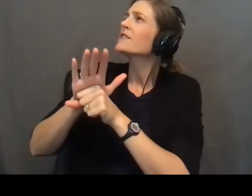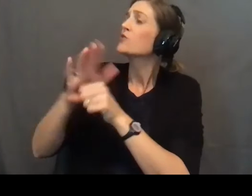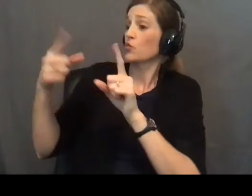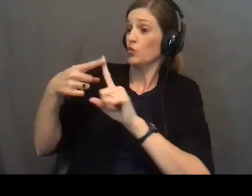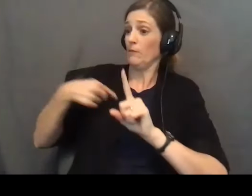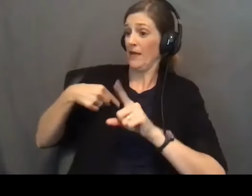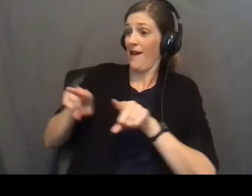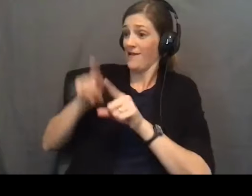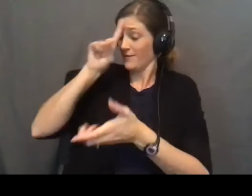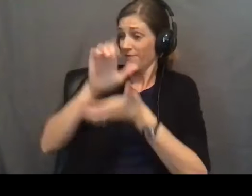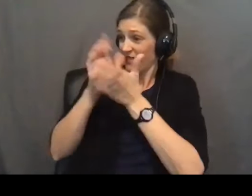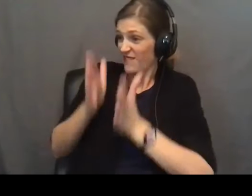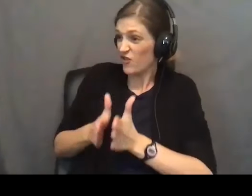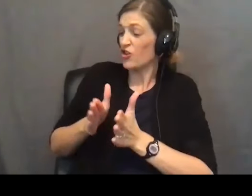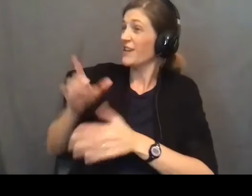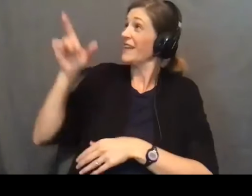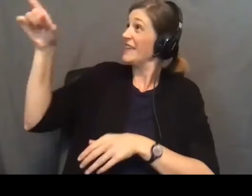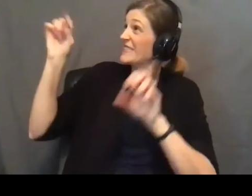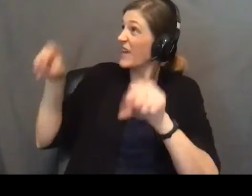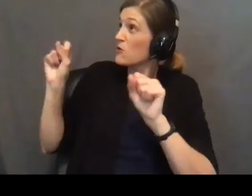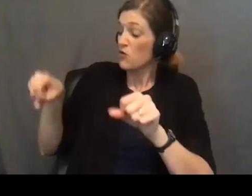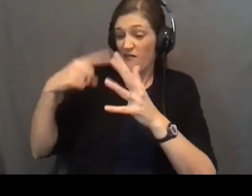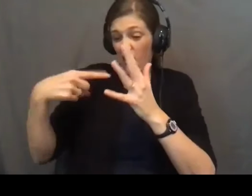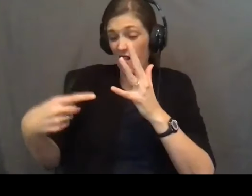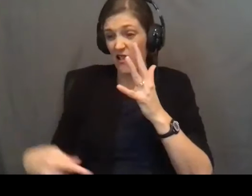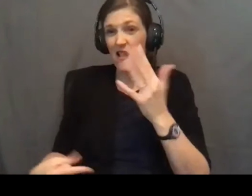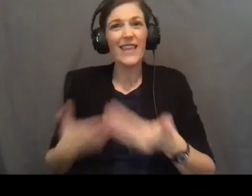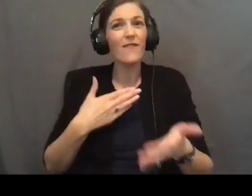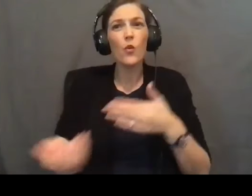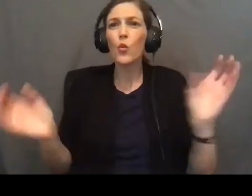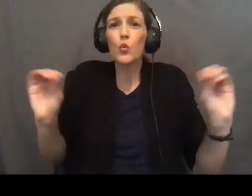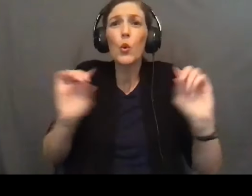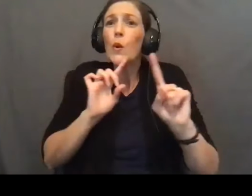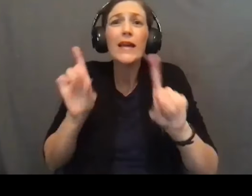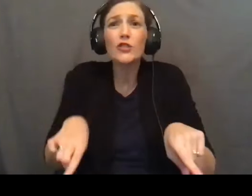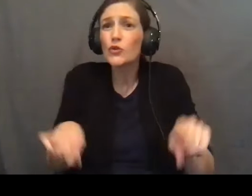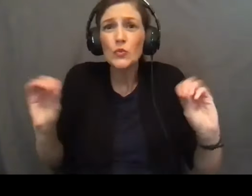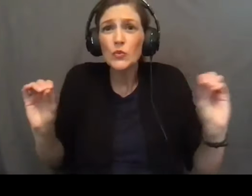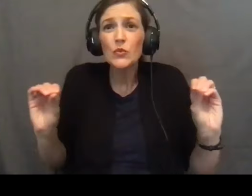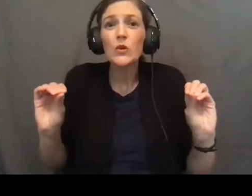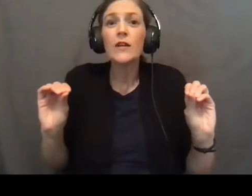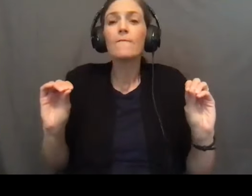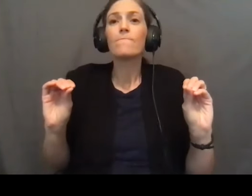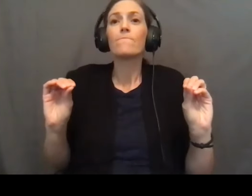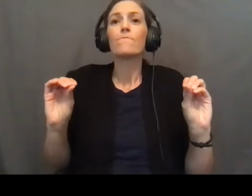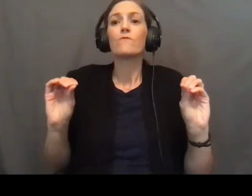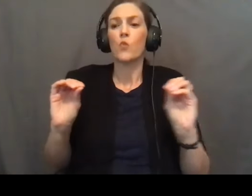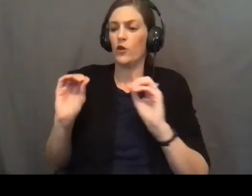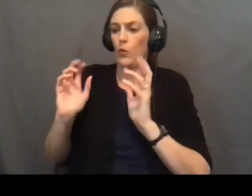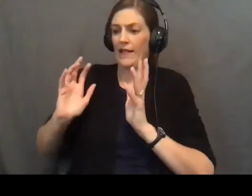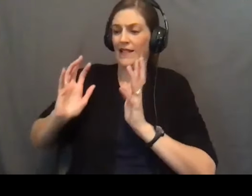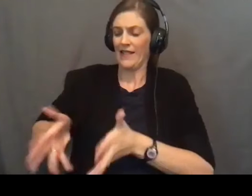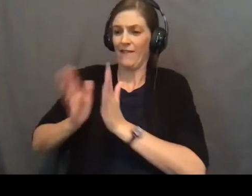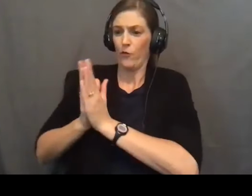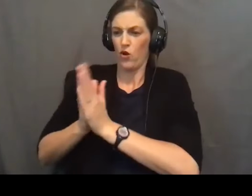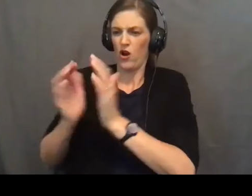and what he's capable of, even though you don't have an answer. When you can walk away with a true heart